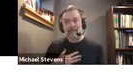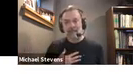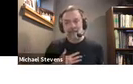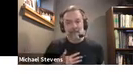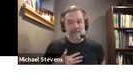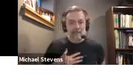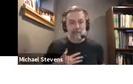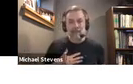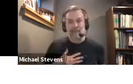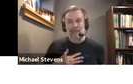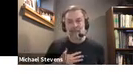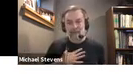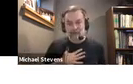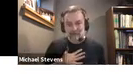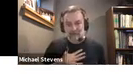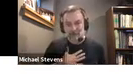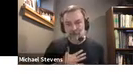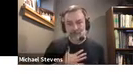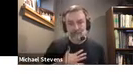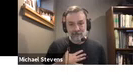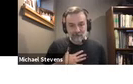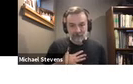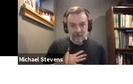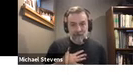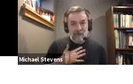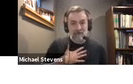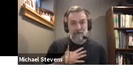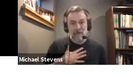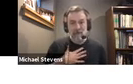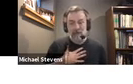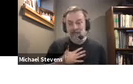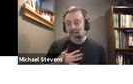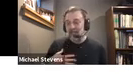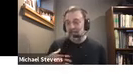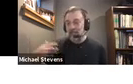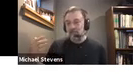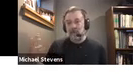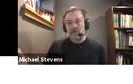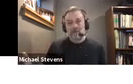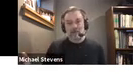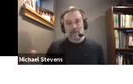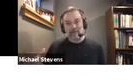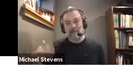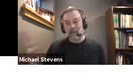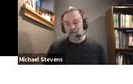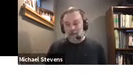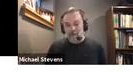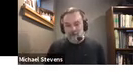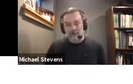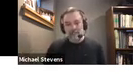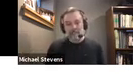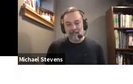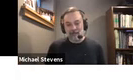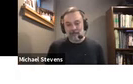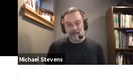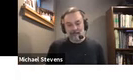on the back end, the companies I've worked with have done the localization and translation for them for some of that work. Uh, we've partnered on some of the nonprofit